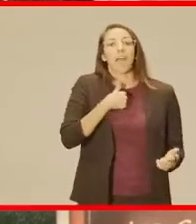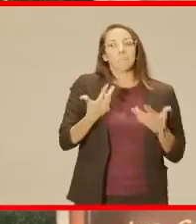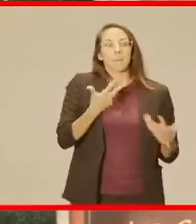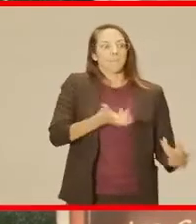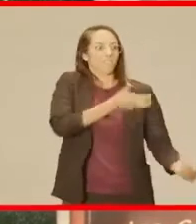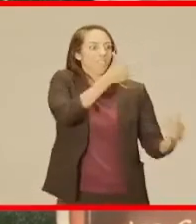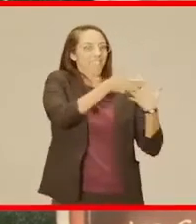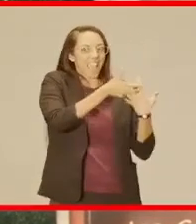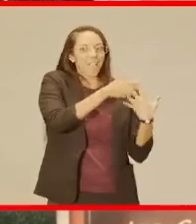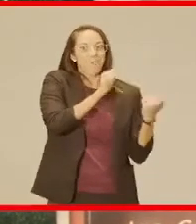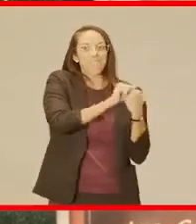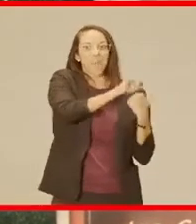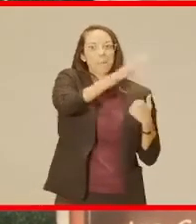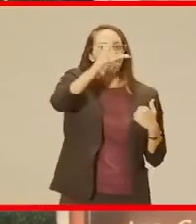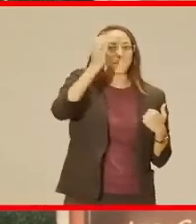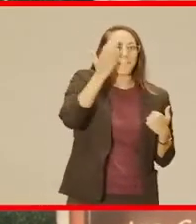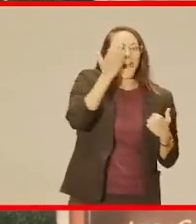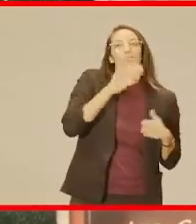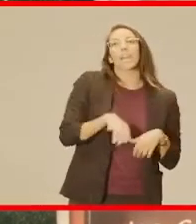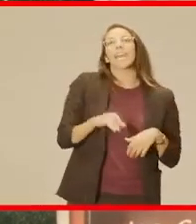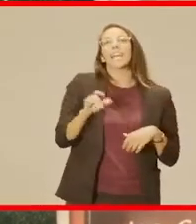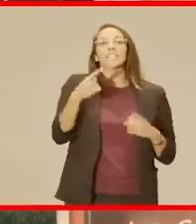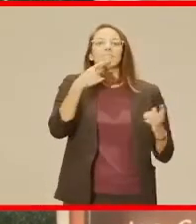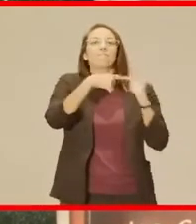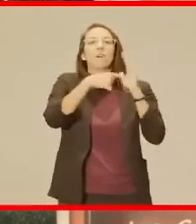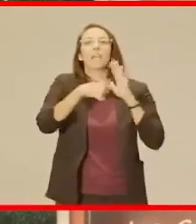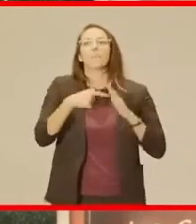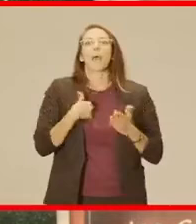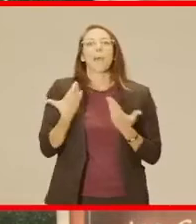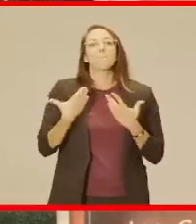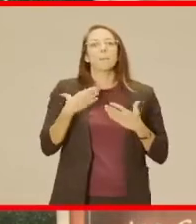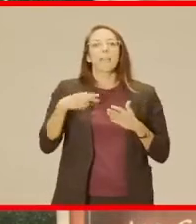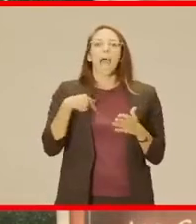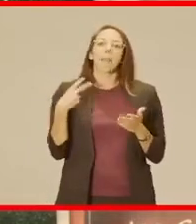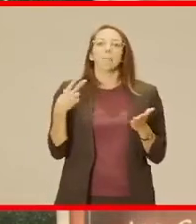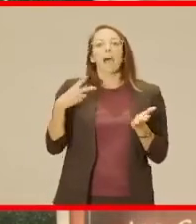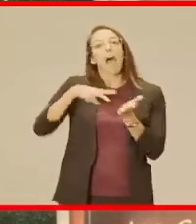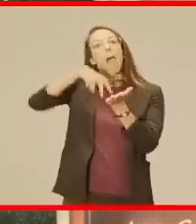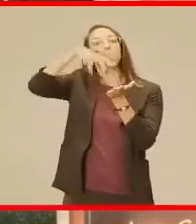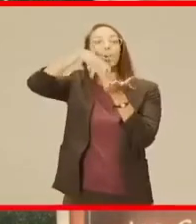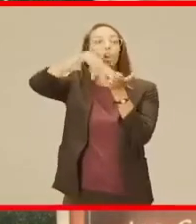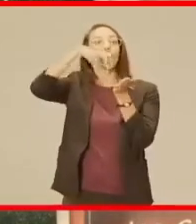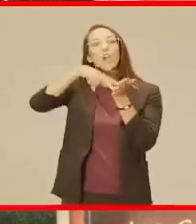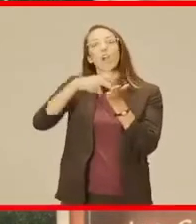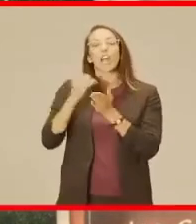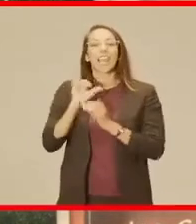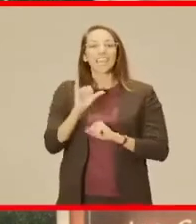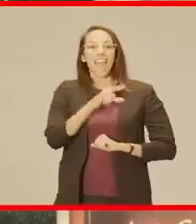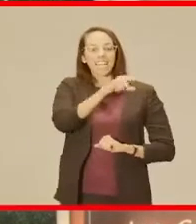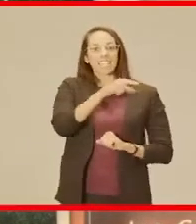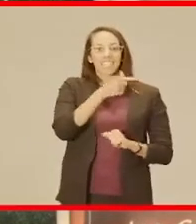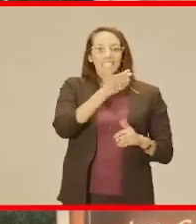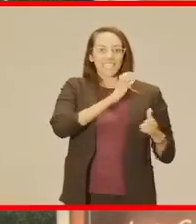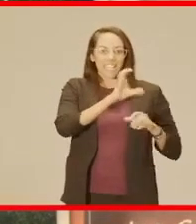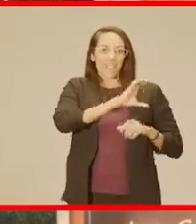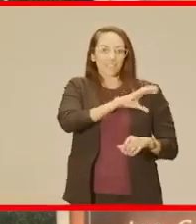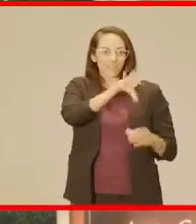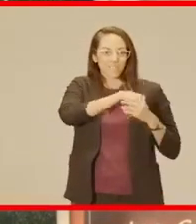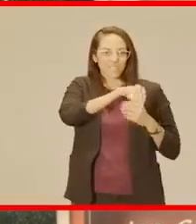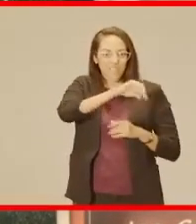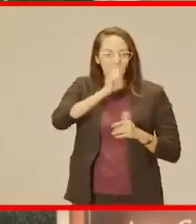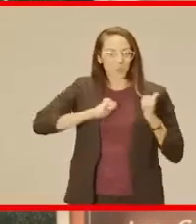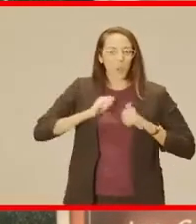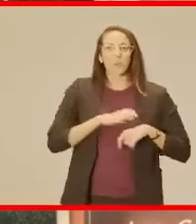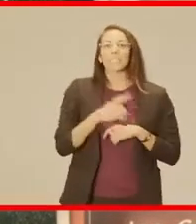Like, let's say that I may be like a hyper guy, much like Luffy is, and there are just something